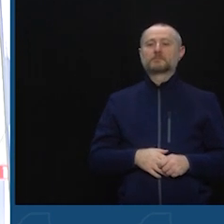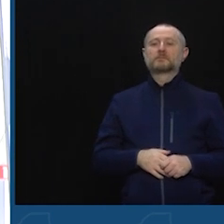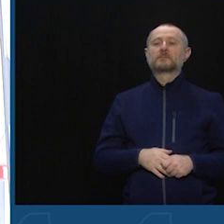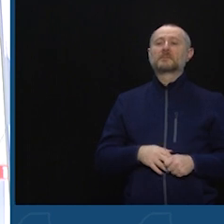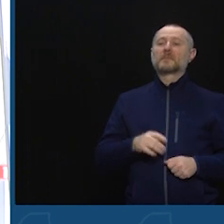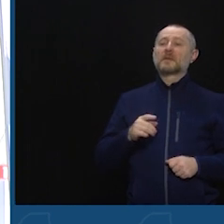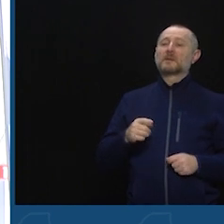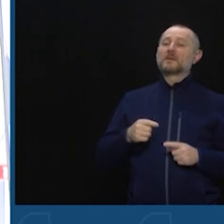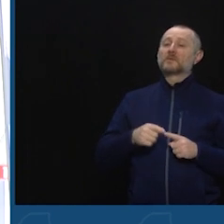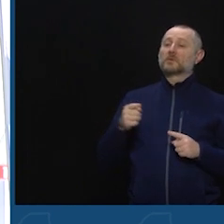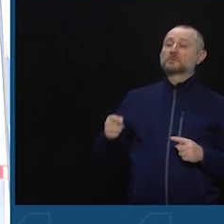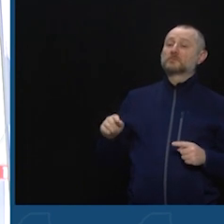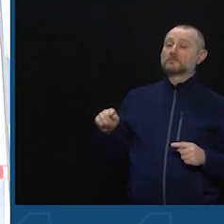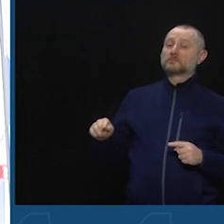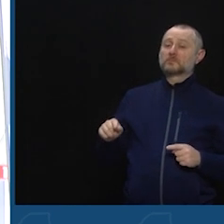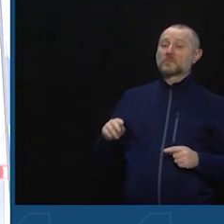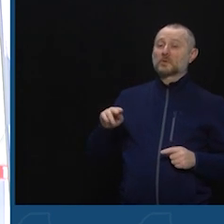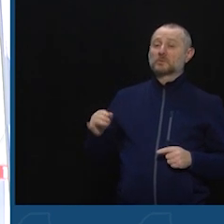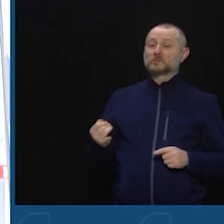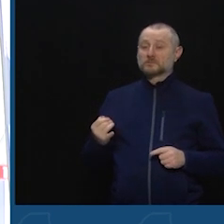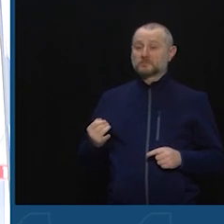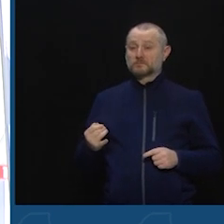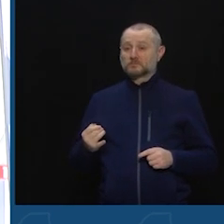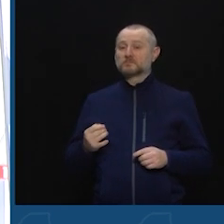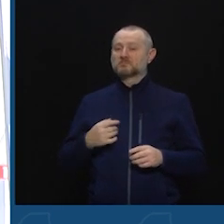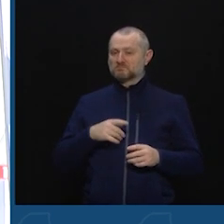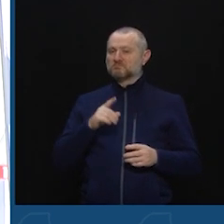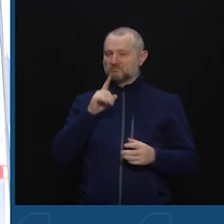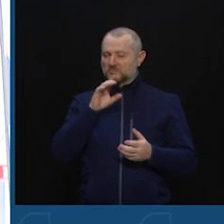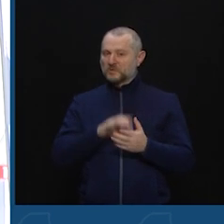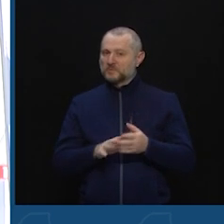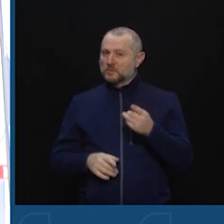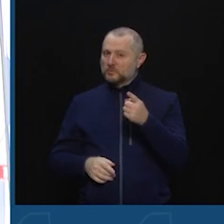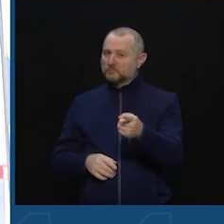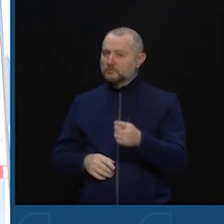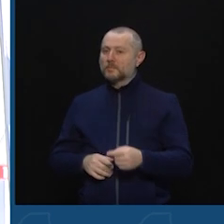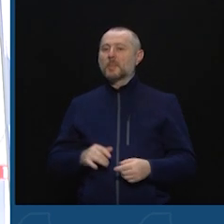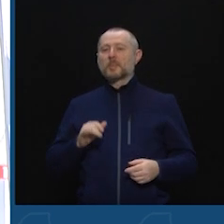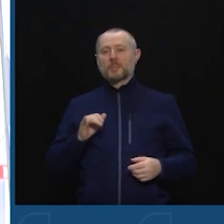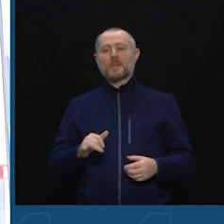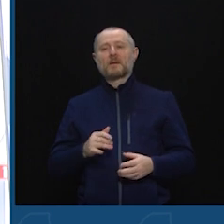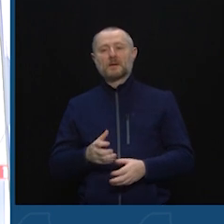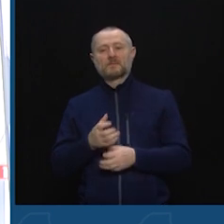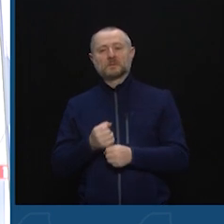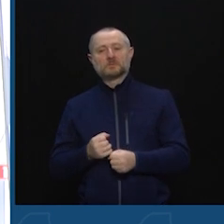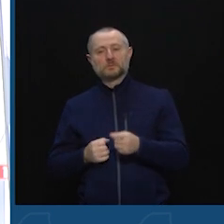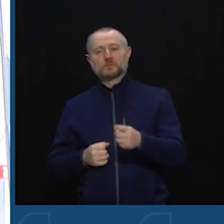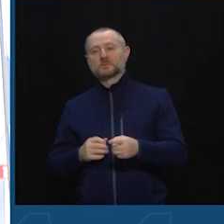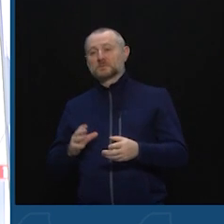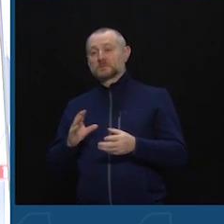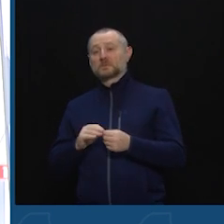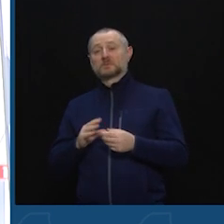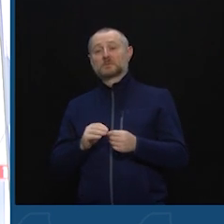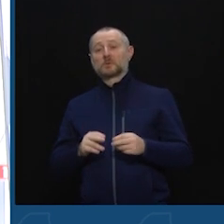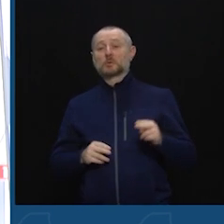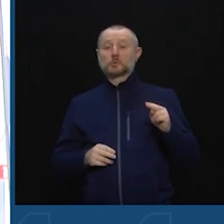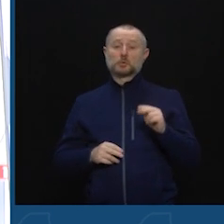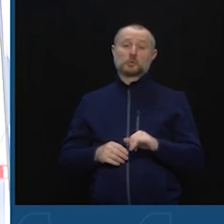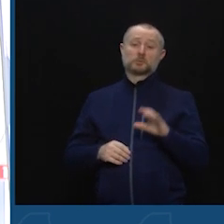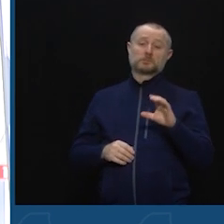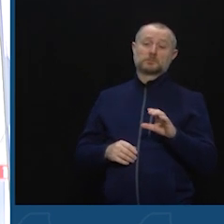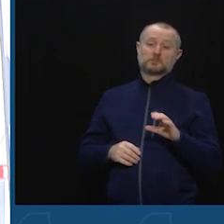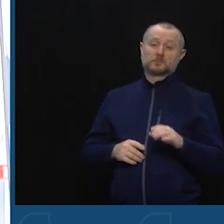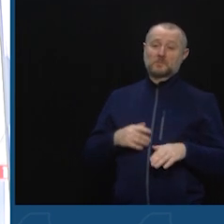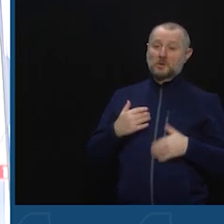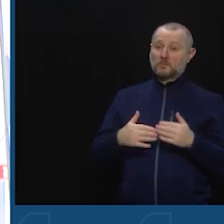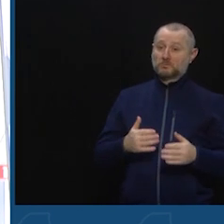we all believe in you. And that's the great faith we have. But as you said, so New York City goes, so this region goes, so